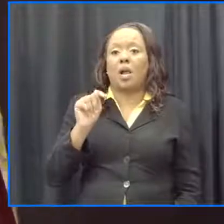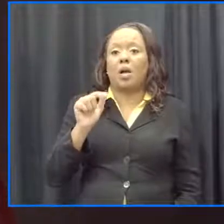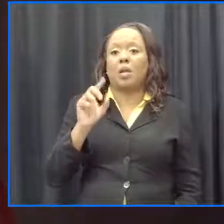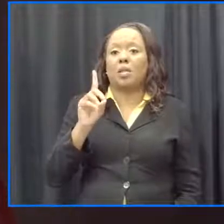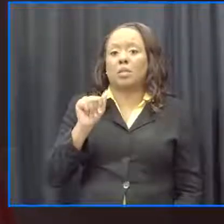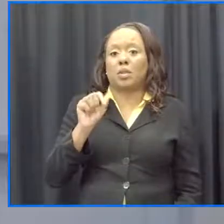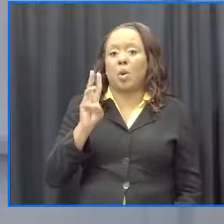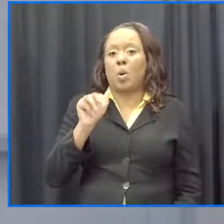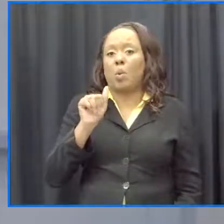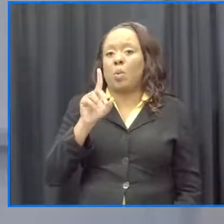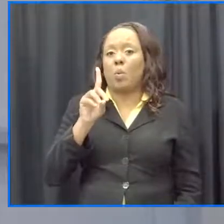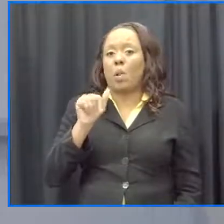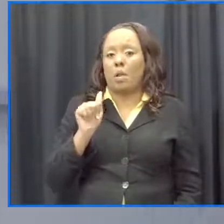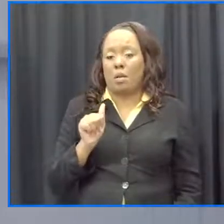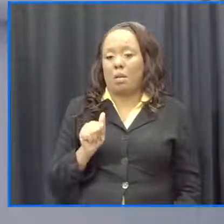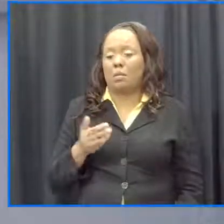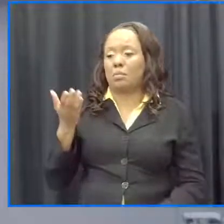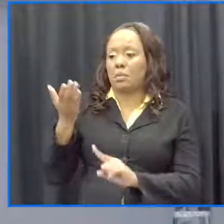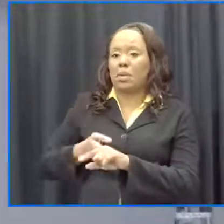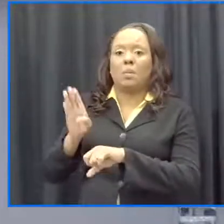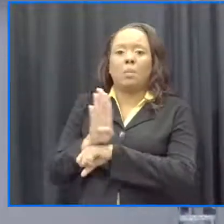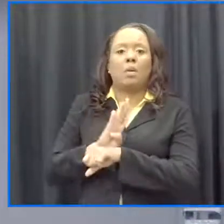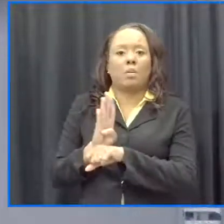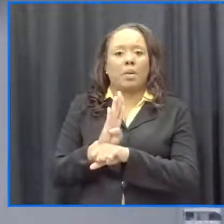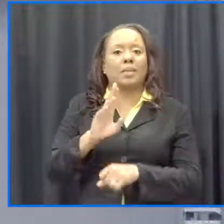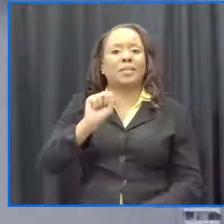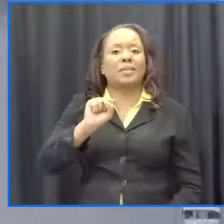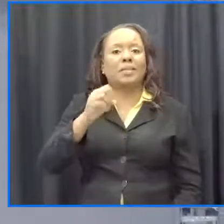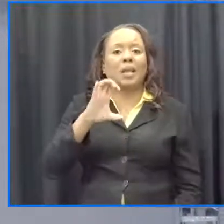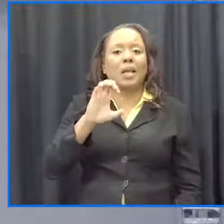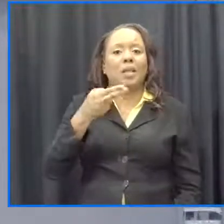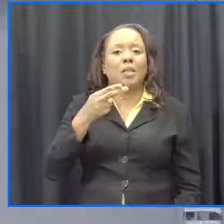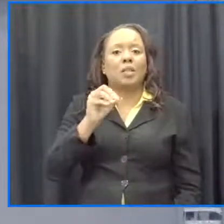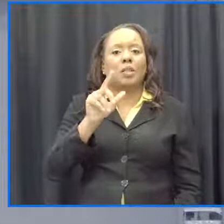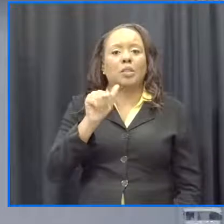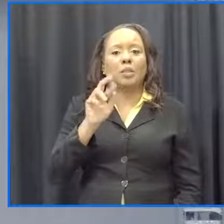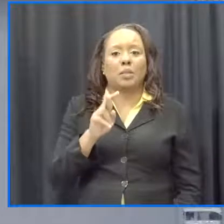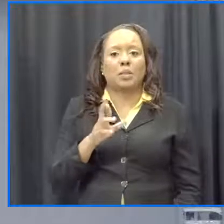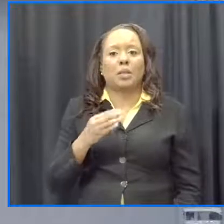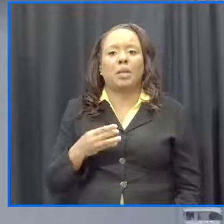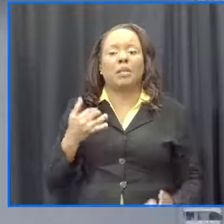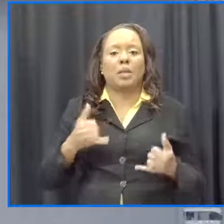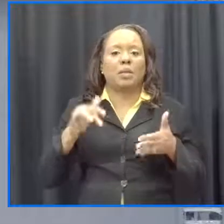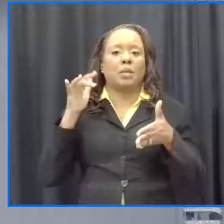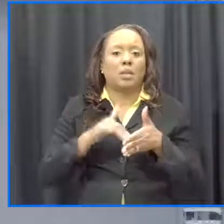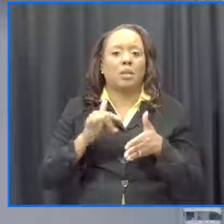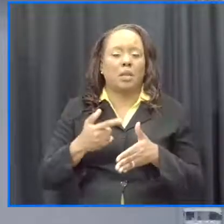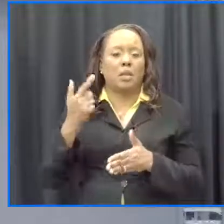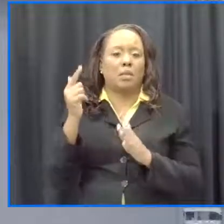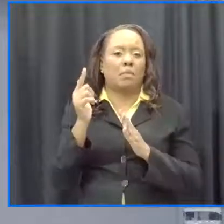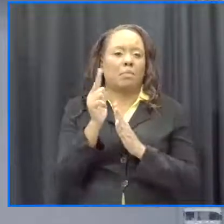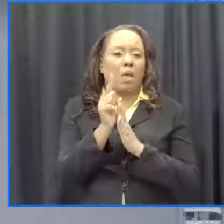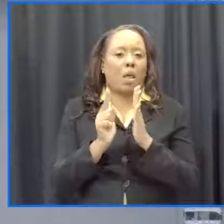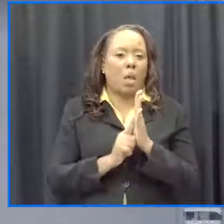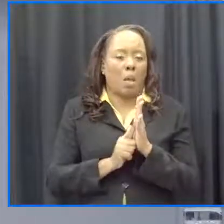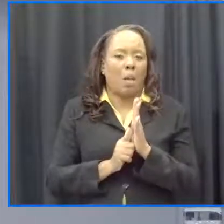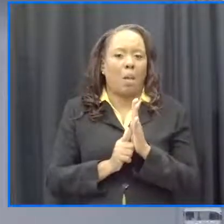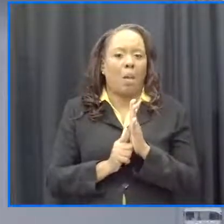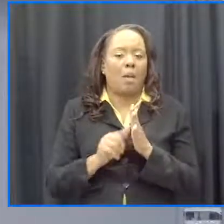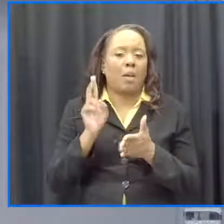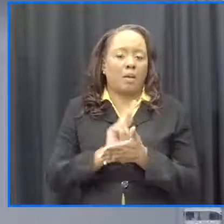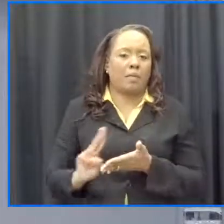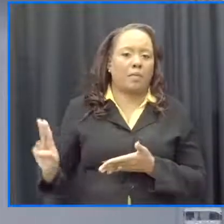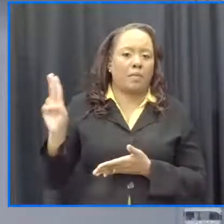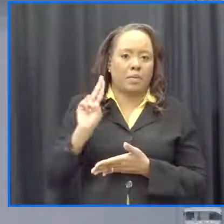Mr. Khalil Kothliwala is a Barbados scholar and student reading for a Bachelor of Laws at the University of the